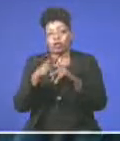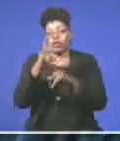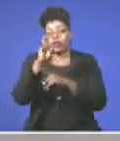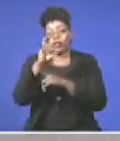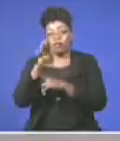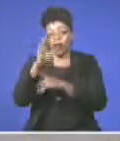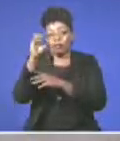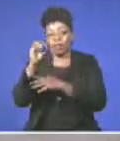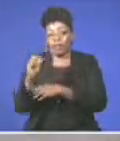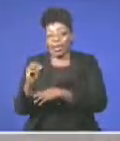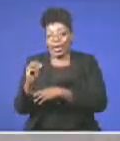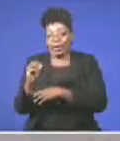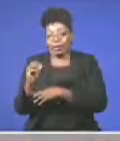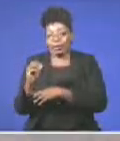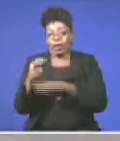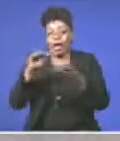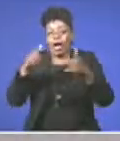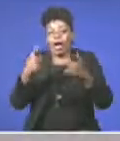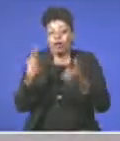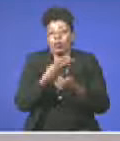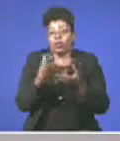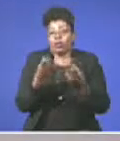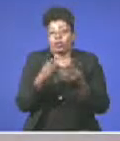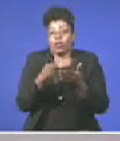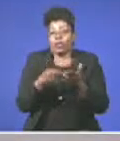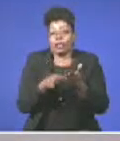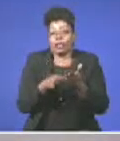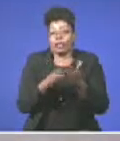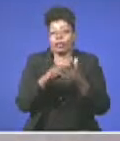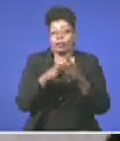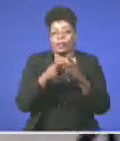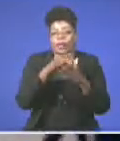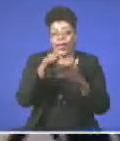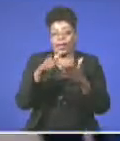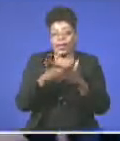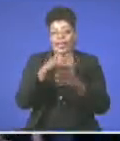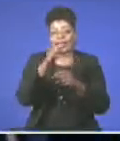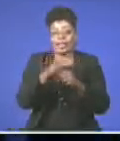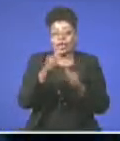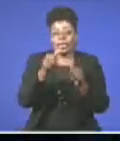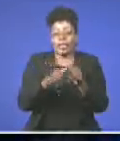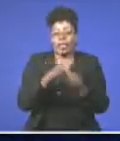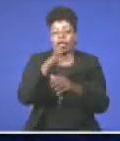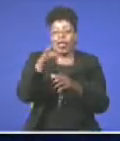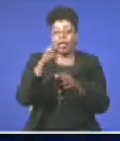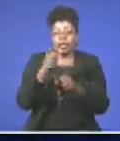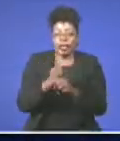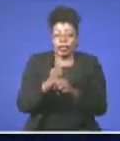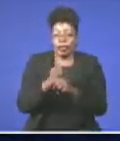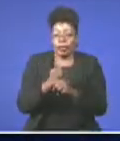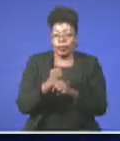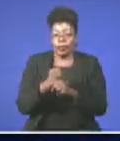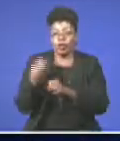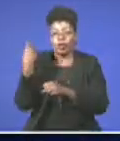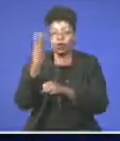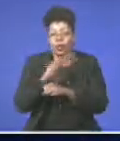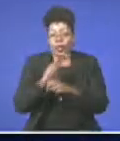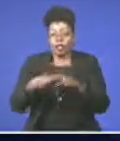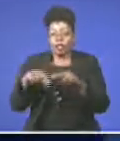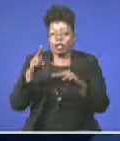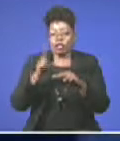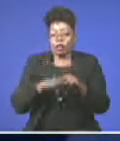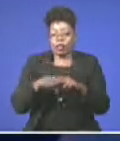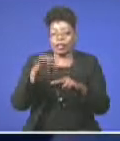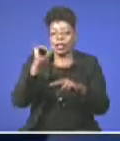75%. How are we going to do this? Beginning this year and every year hereafter, we increase